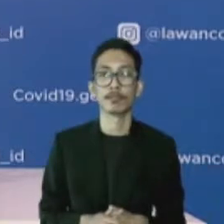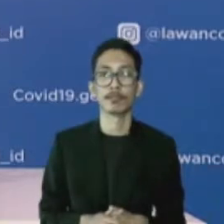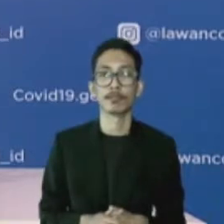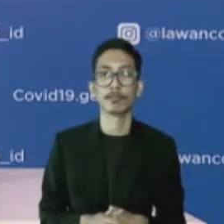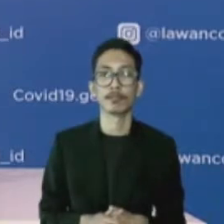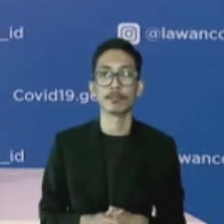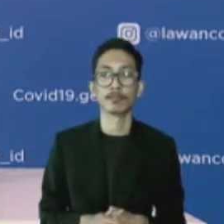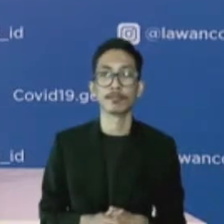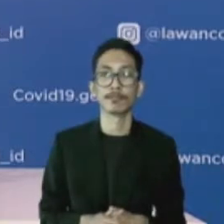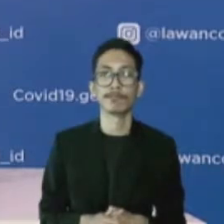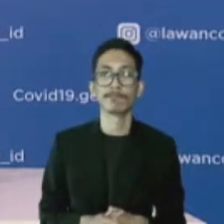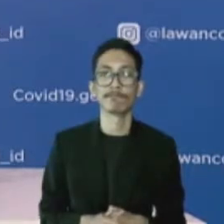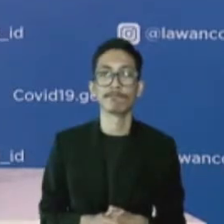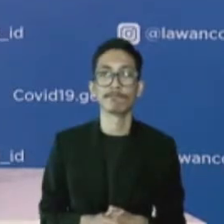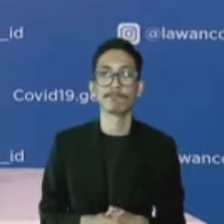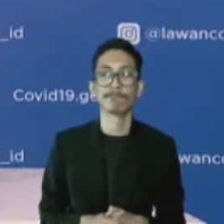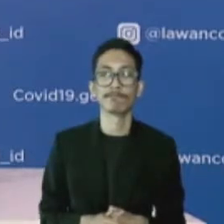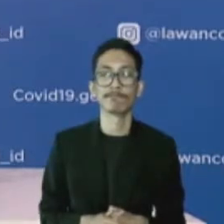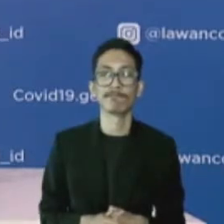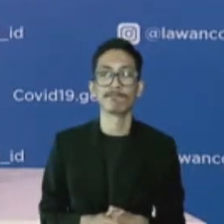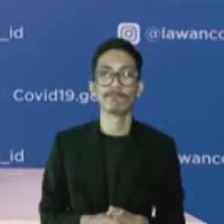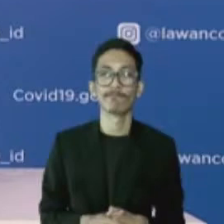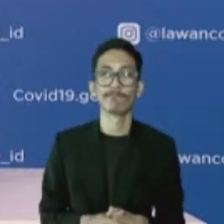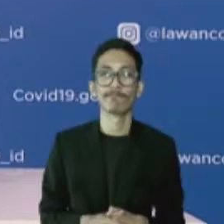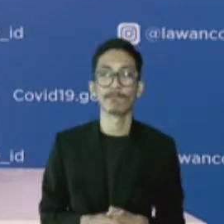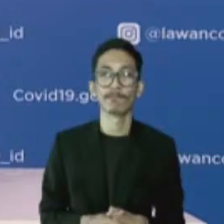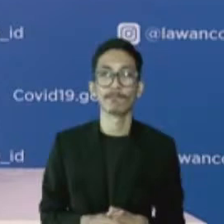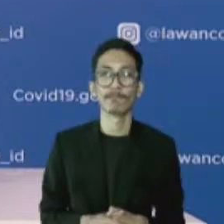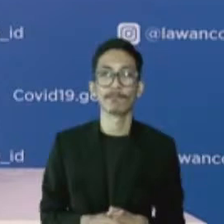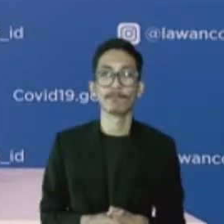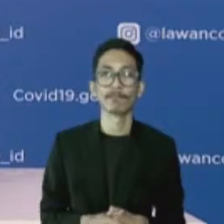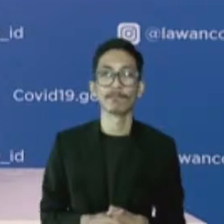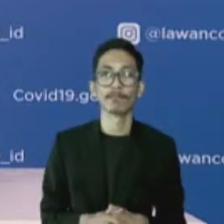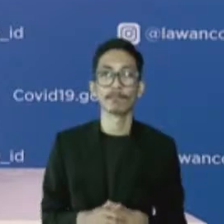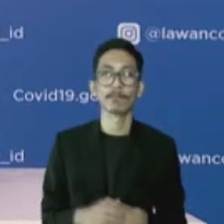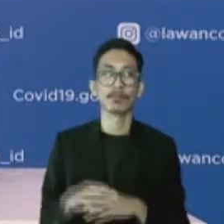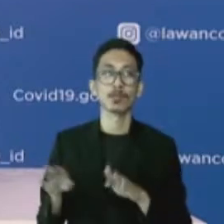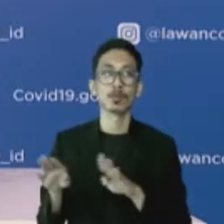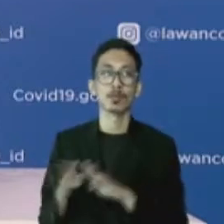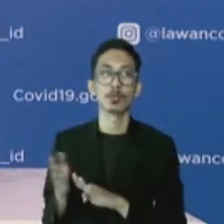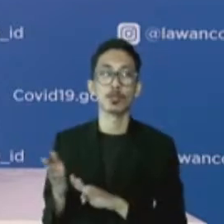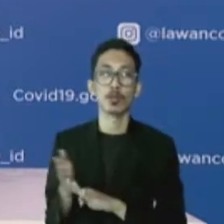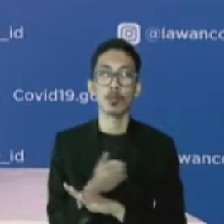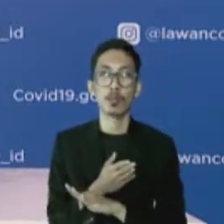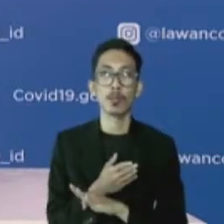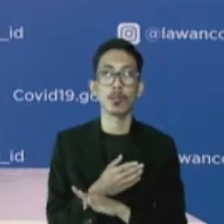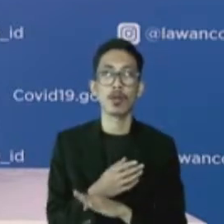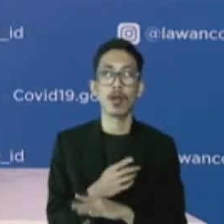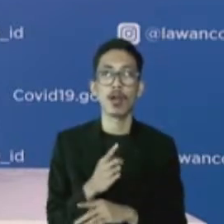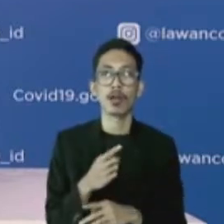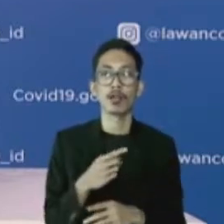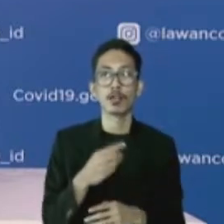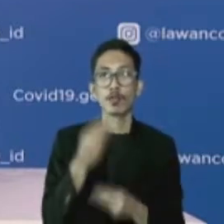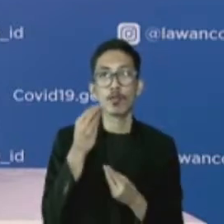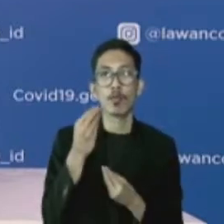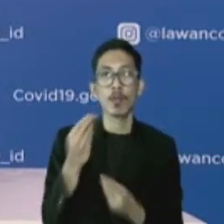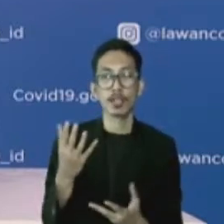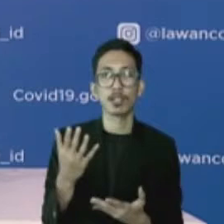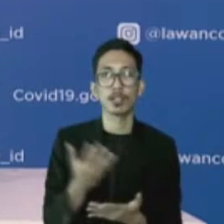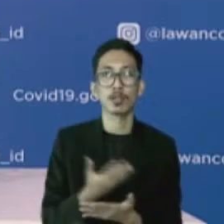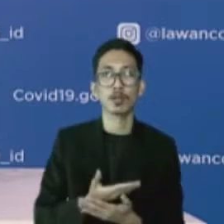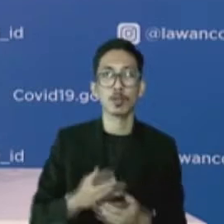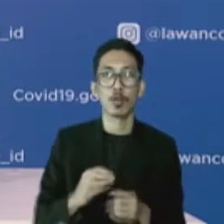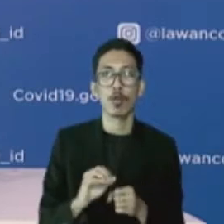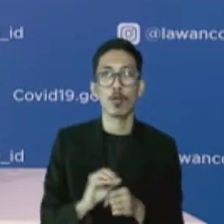as possible. Before closing today's press conference, here is some additional information regarding COVID-19